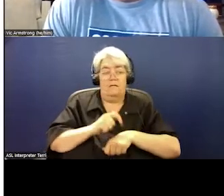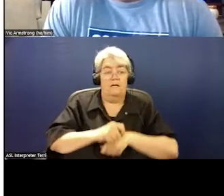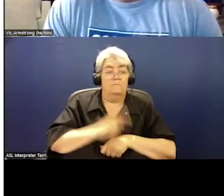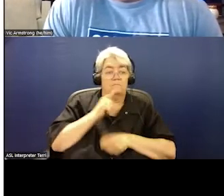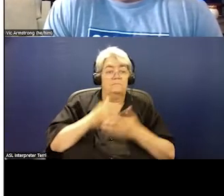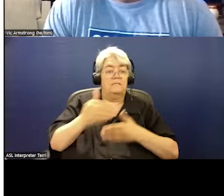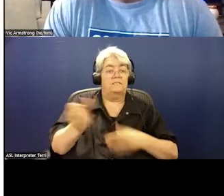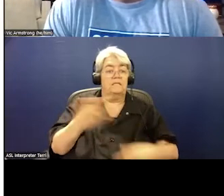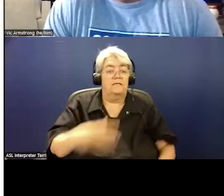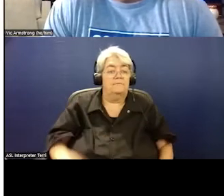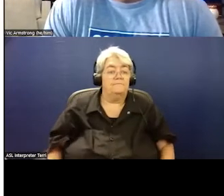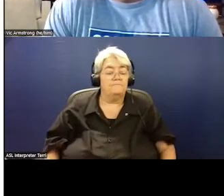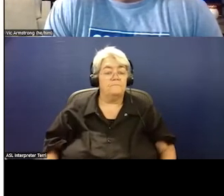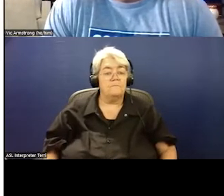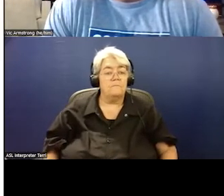slide.